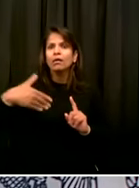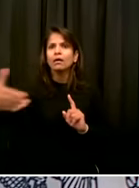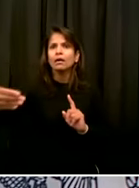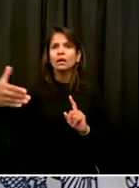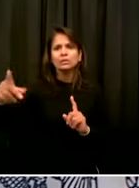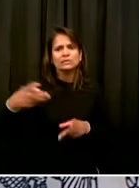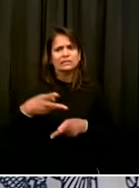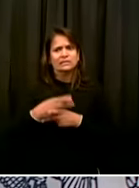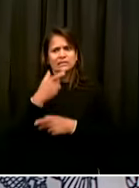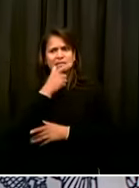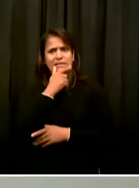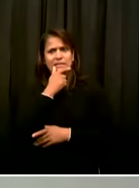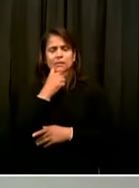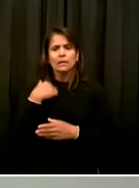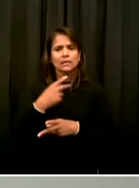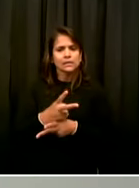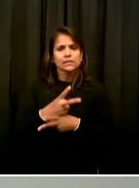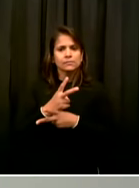I think you're on. Thank you for the question.